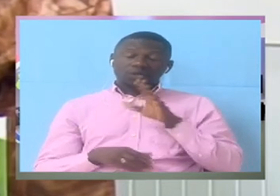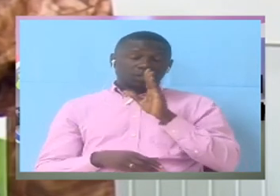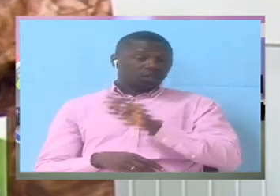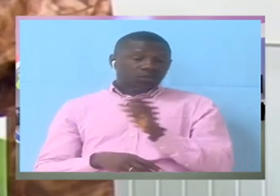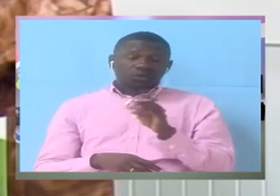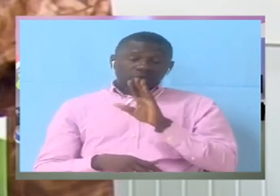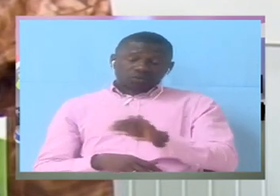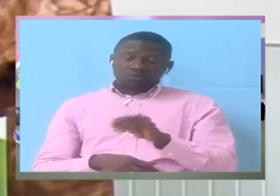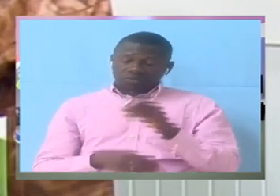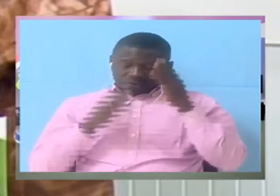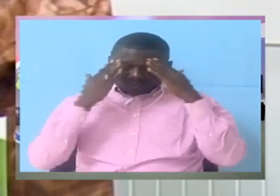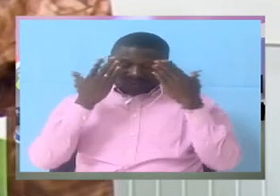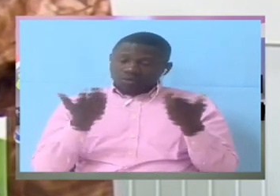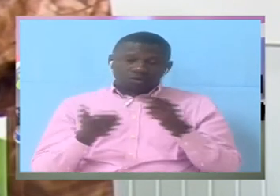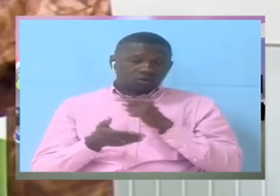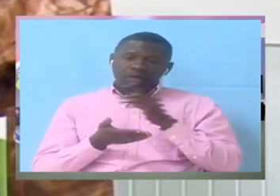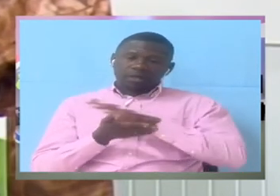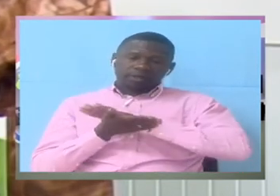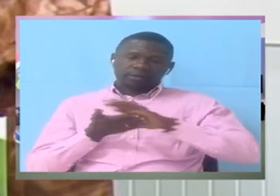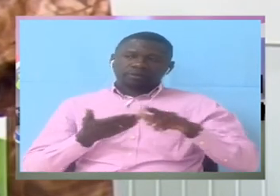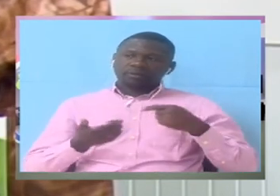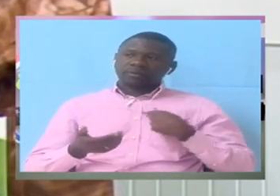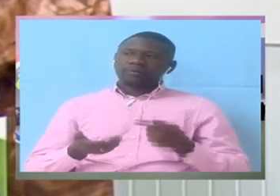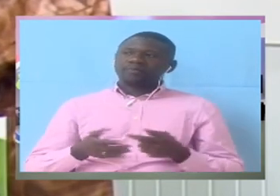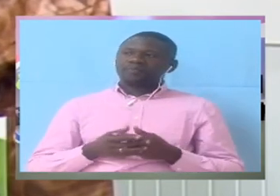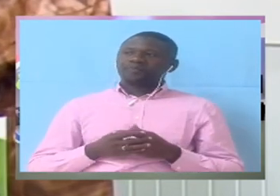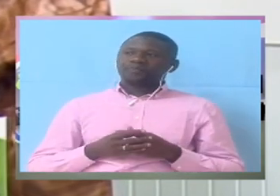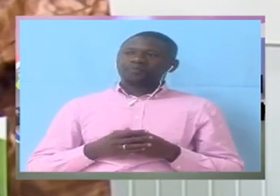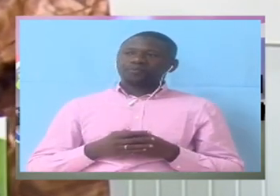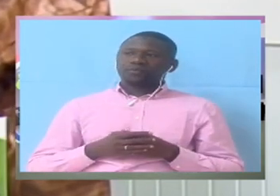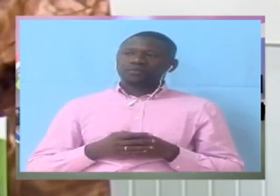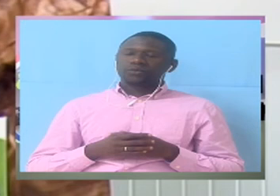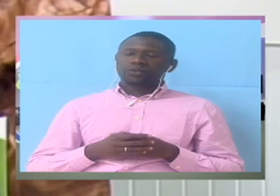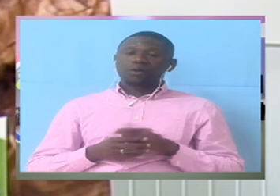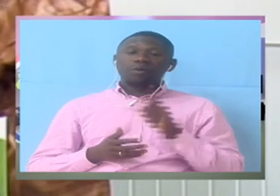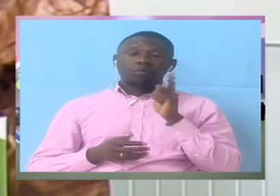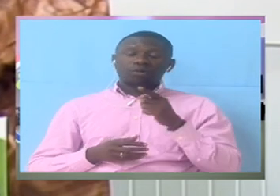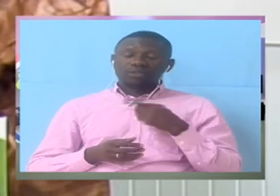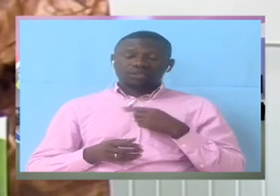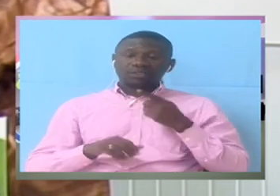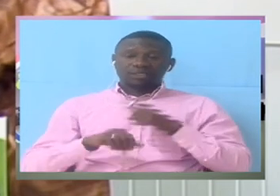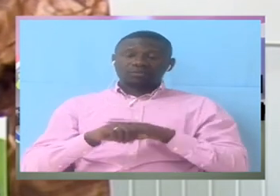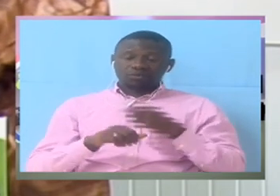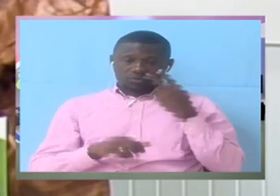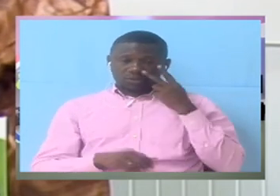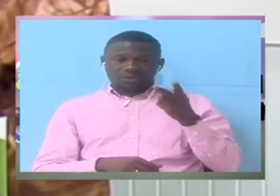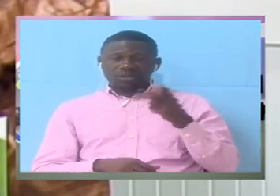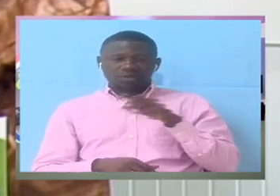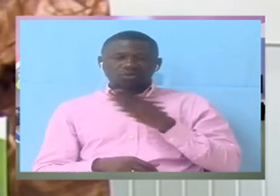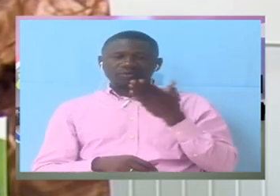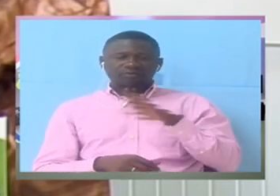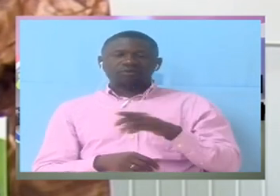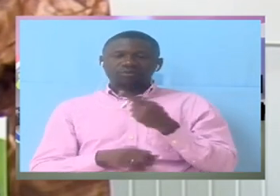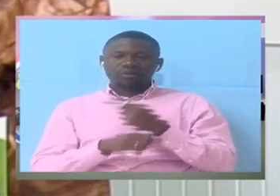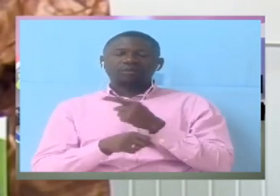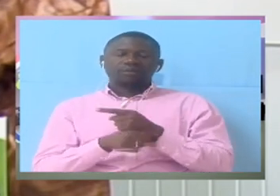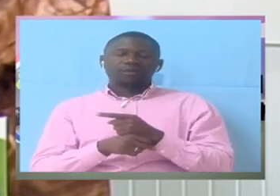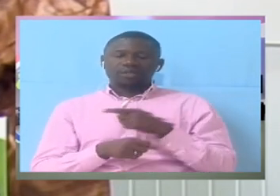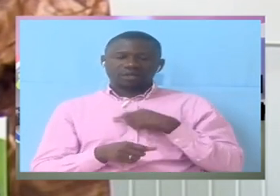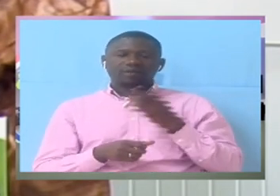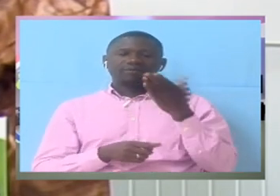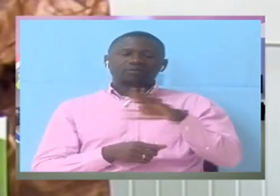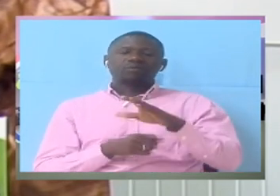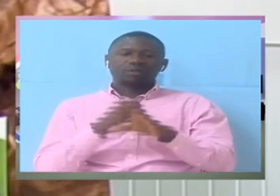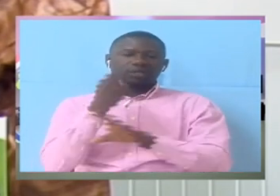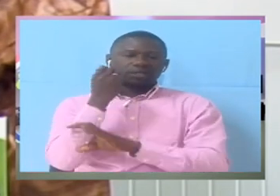were up to, was not clear to me. But the moment you see them, you will know that they are not Gambians, they are from